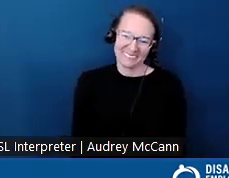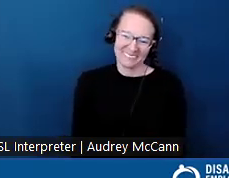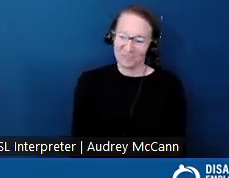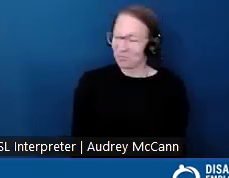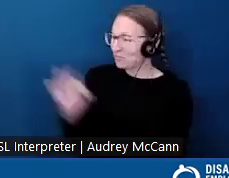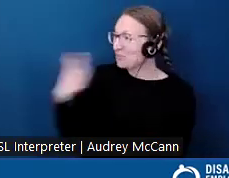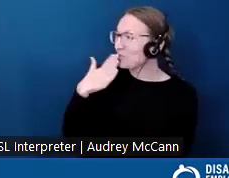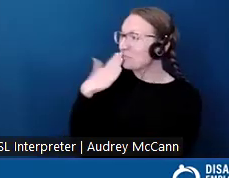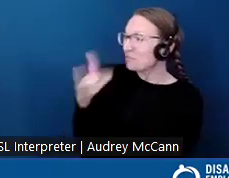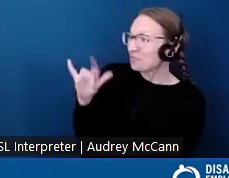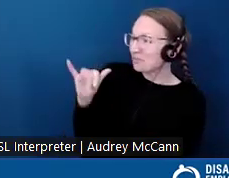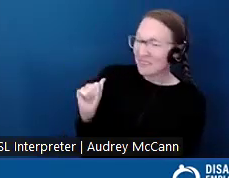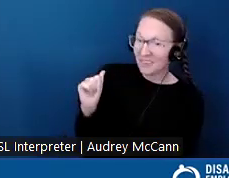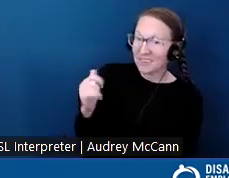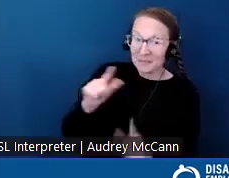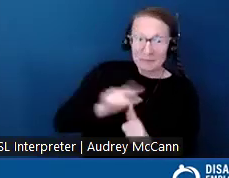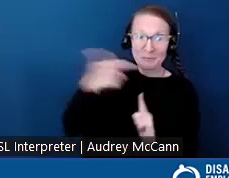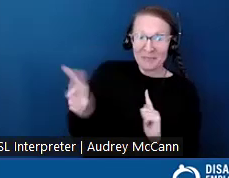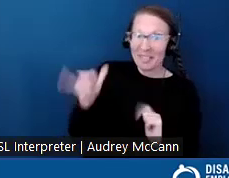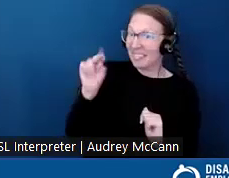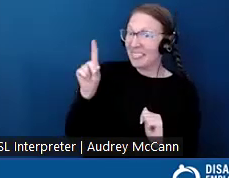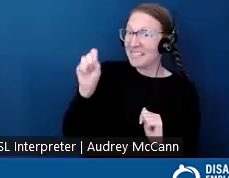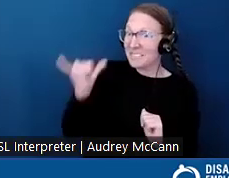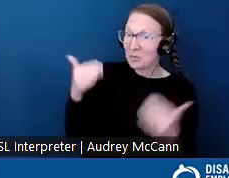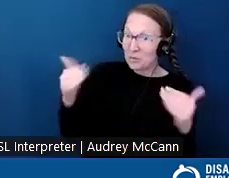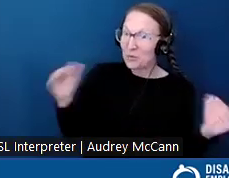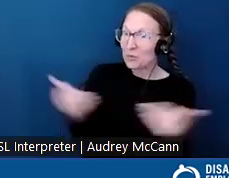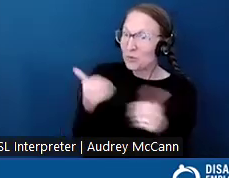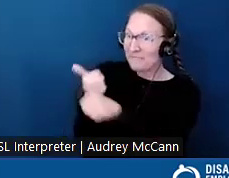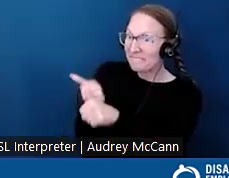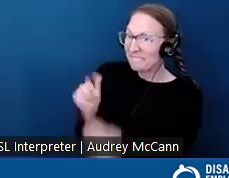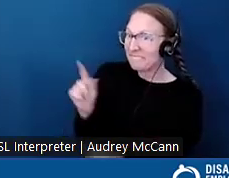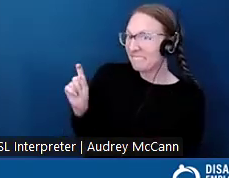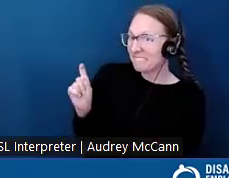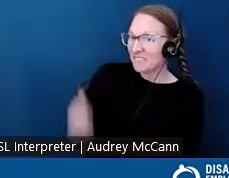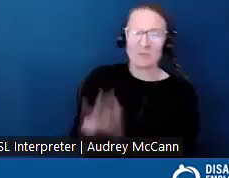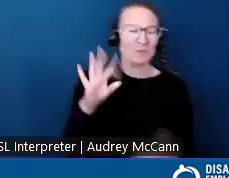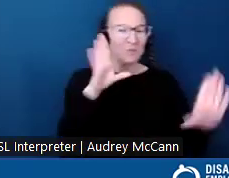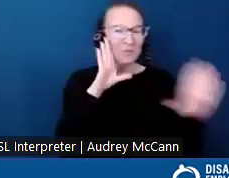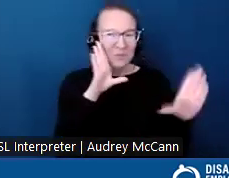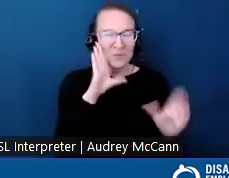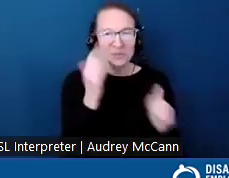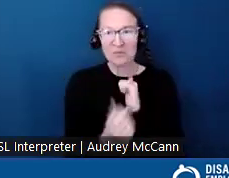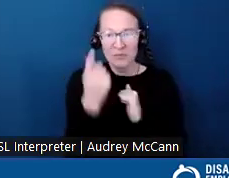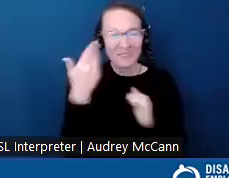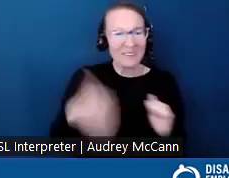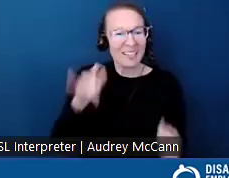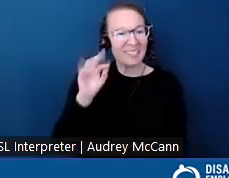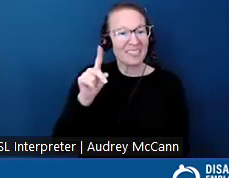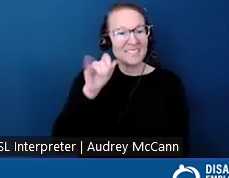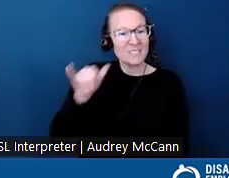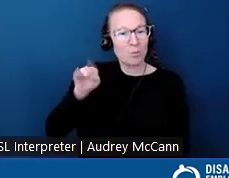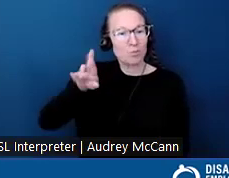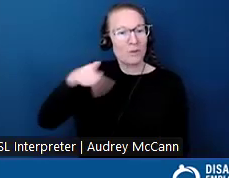Thanks, Leah. And Lindsay, if you wouldn't mind introducing yourself. Hi everyone. So my name is Lindsay Murphy, she,